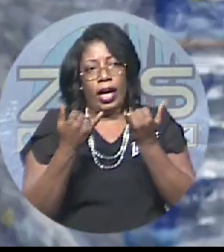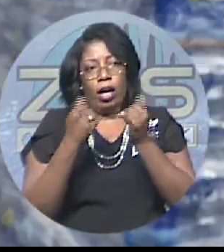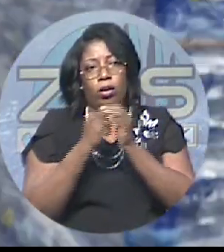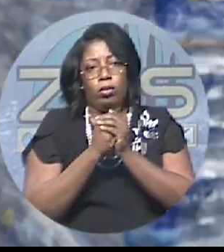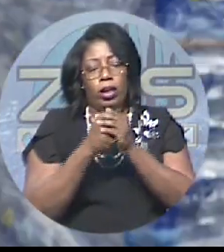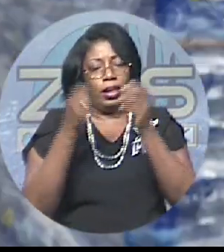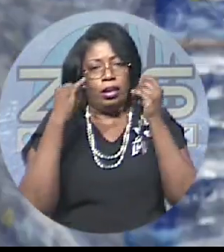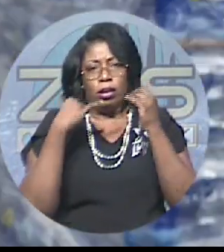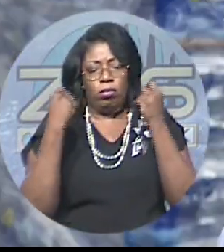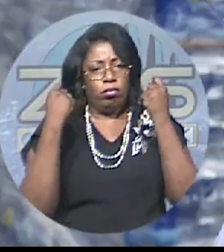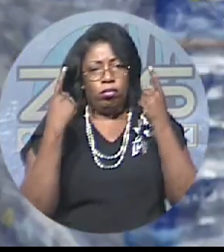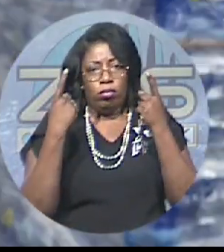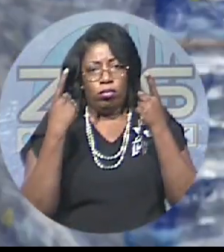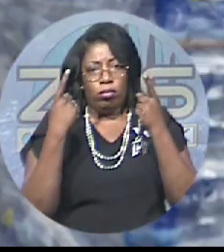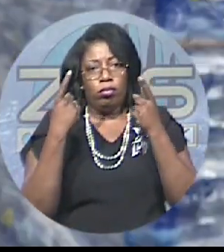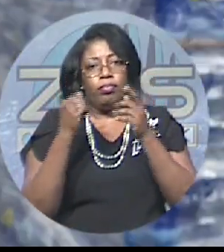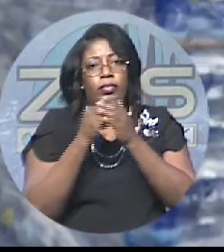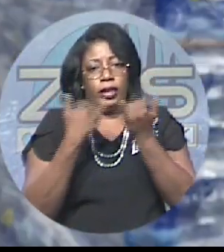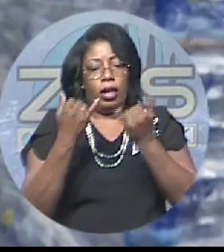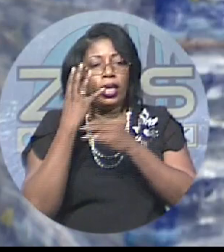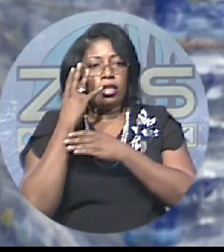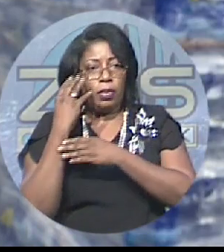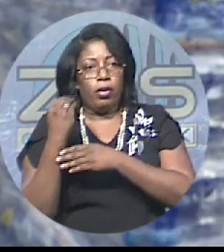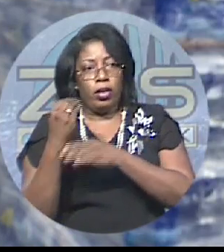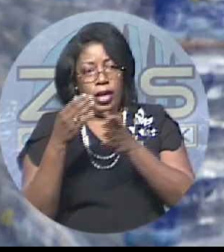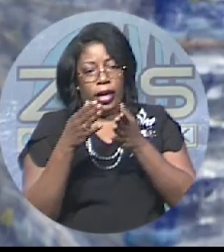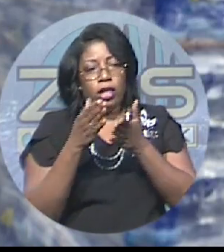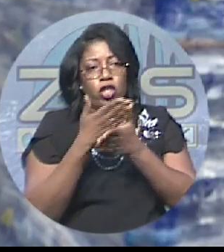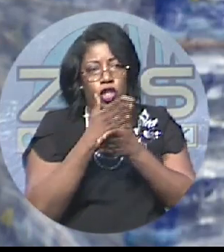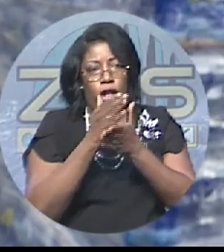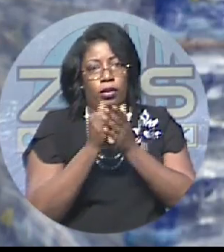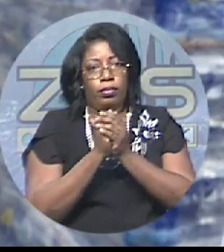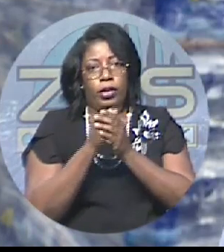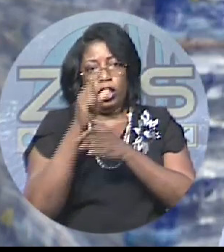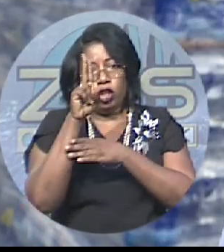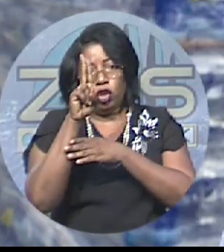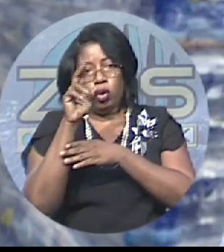It's so amazing. I give you the experience in United States.